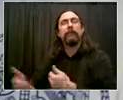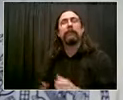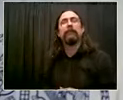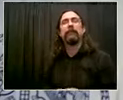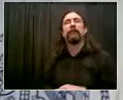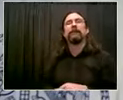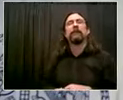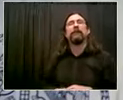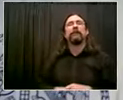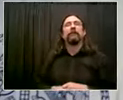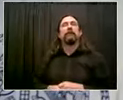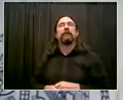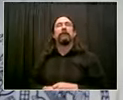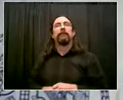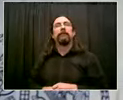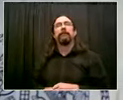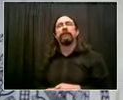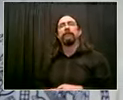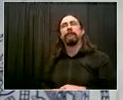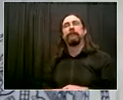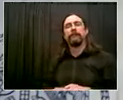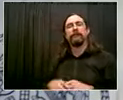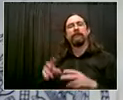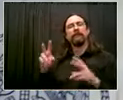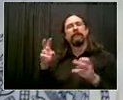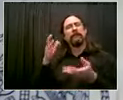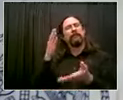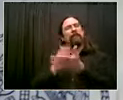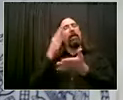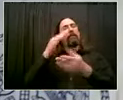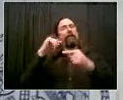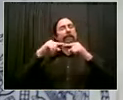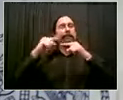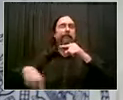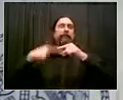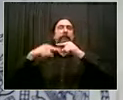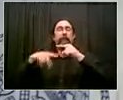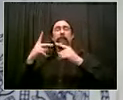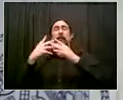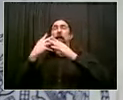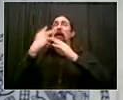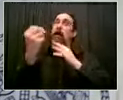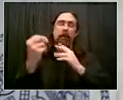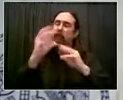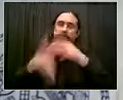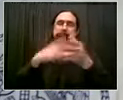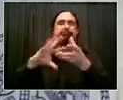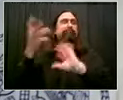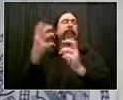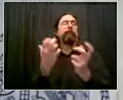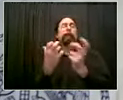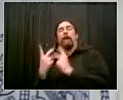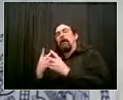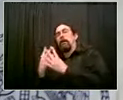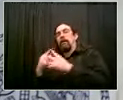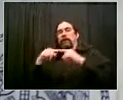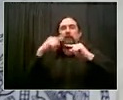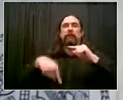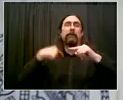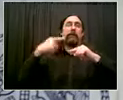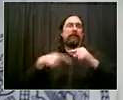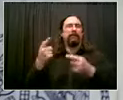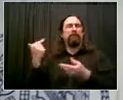positive path, not committing acts of violence, not being victims of acts of violence. And this is the crucial thing to remember. Parolees